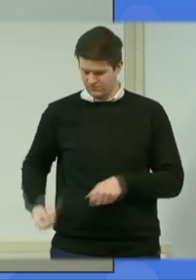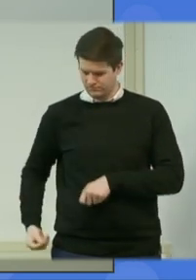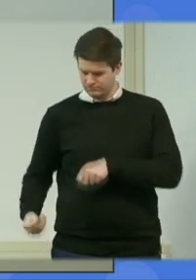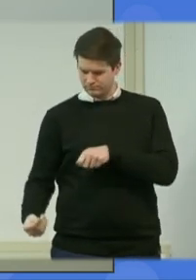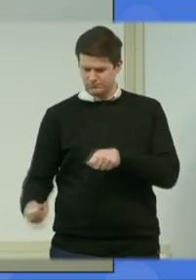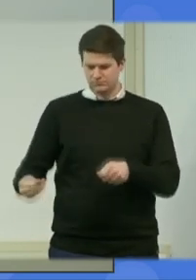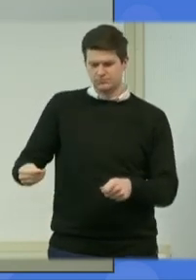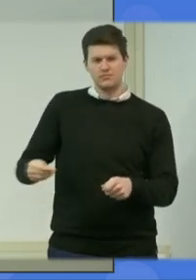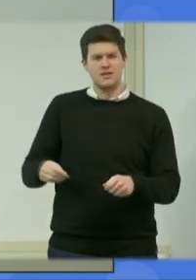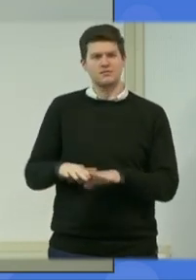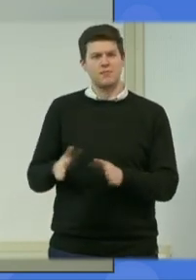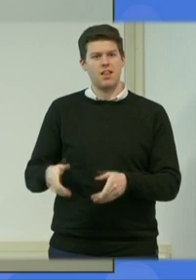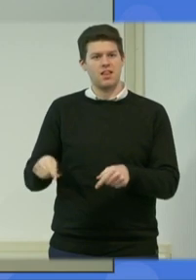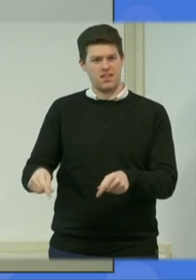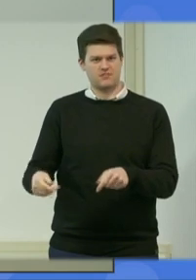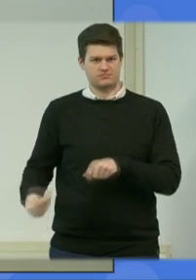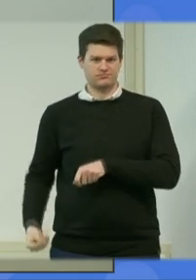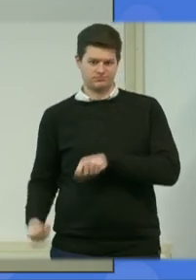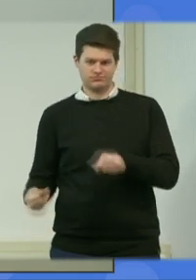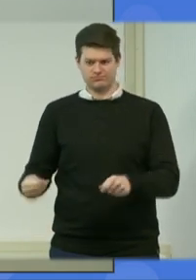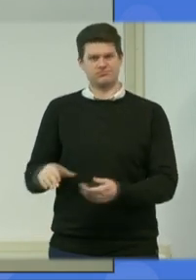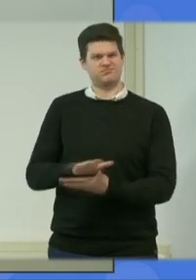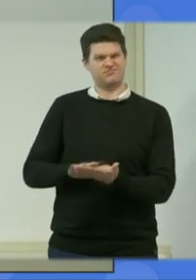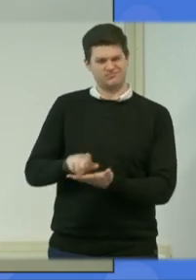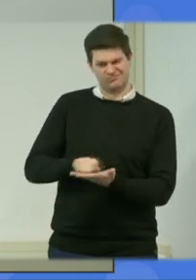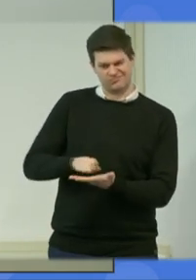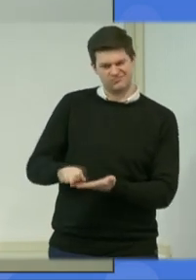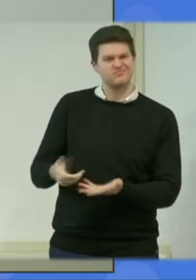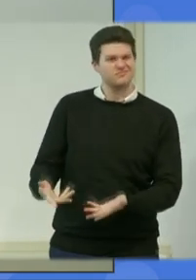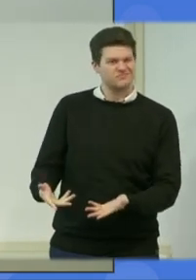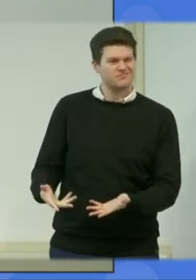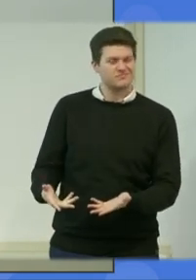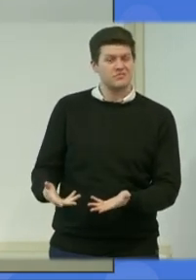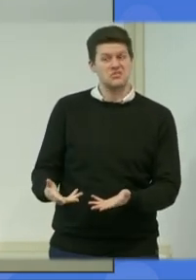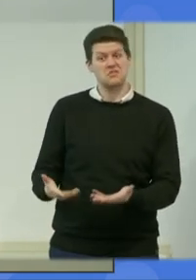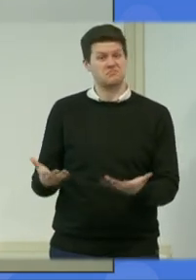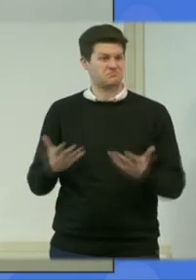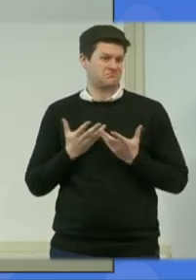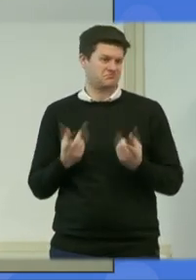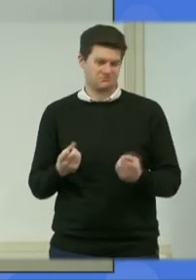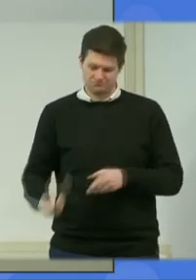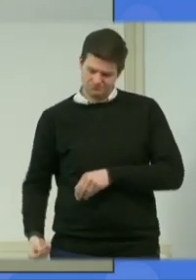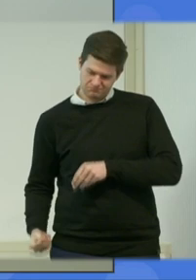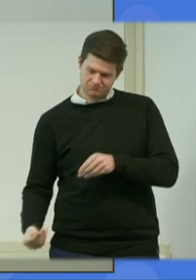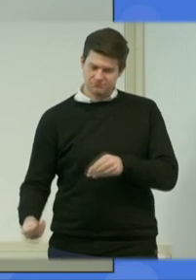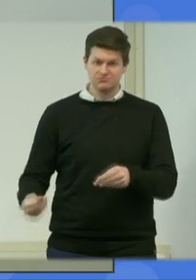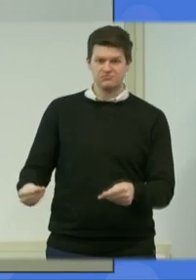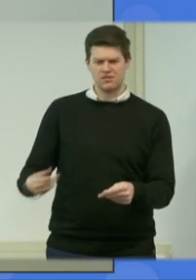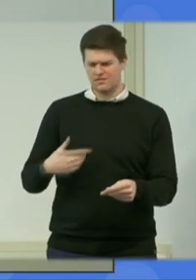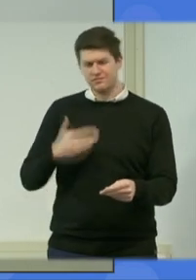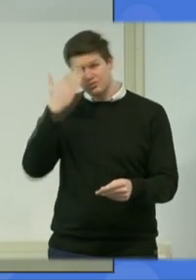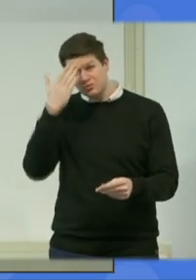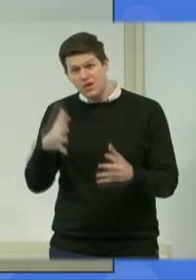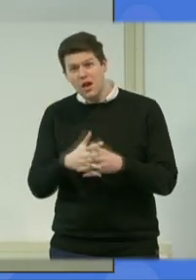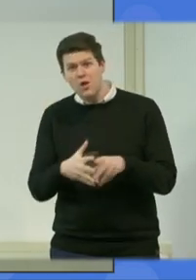swing up from the side. So just if you would like to use them, please do swing them up. If it's not working or it's a bit confusing, feel free to